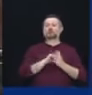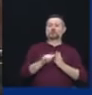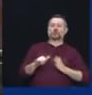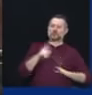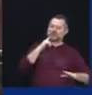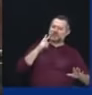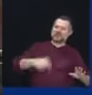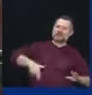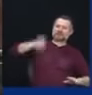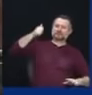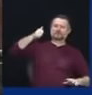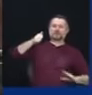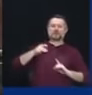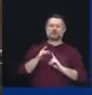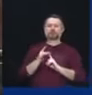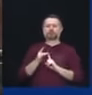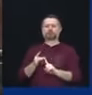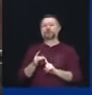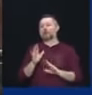in the state, Western New York,